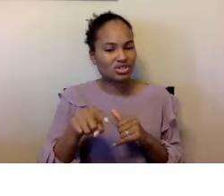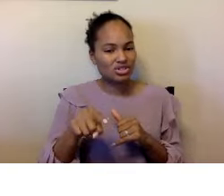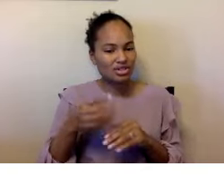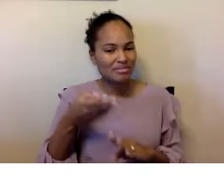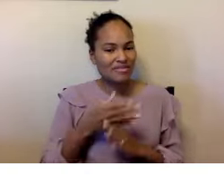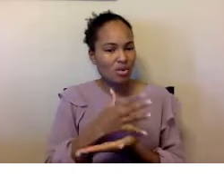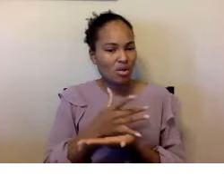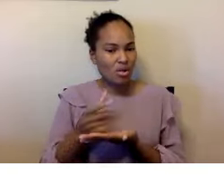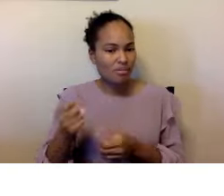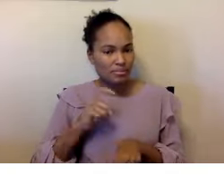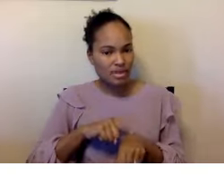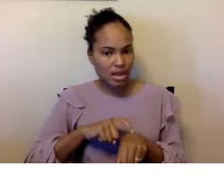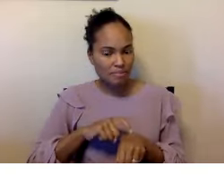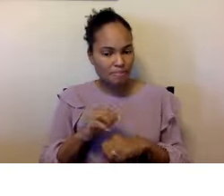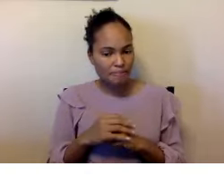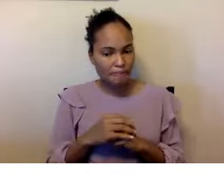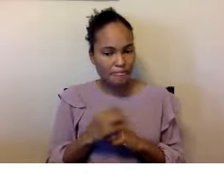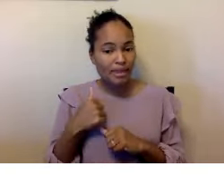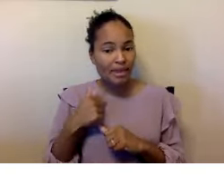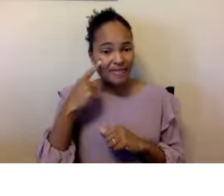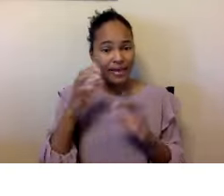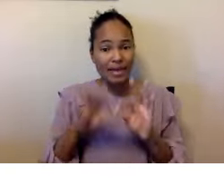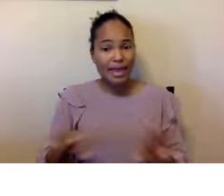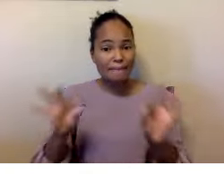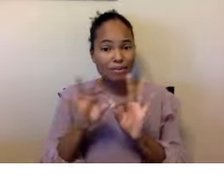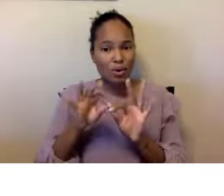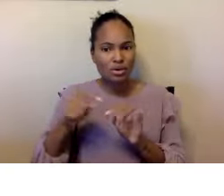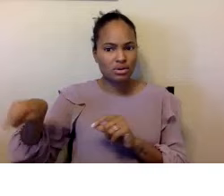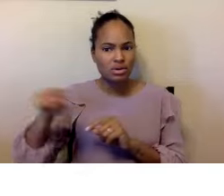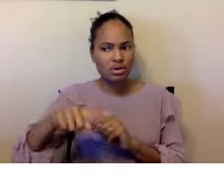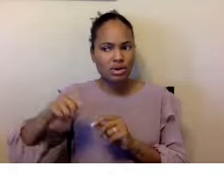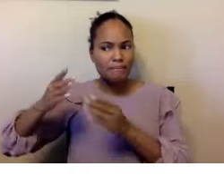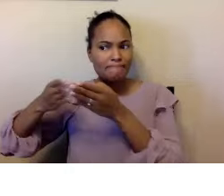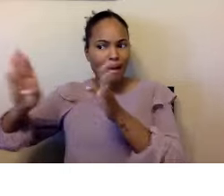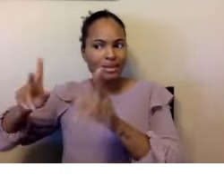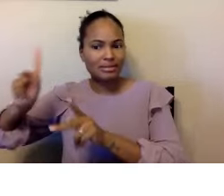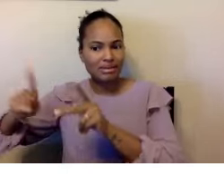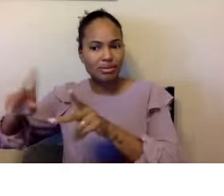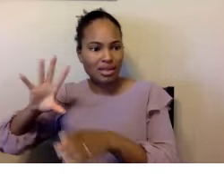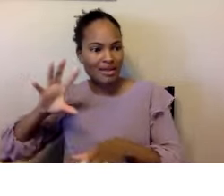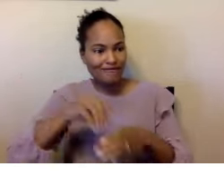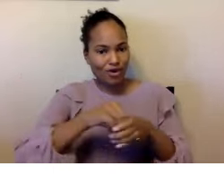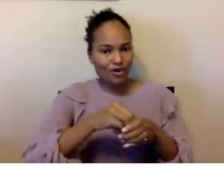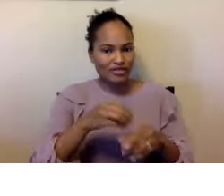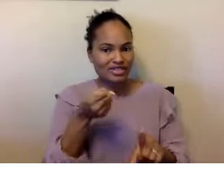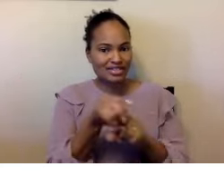I think it's important that people get involved in the self-advocacy movement. So with